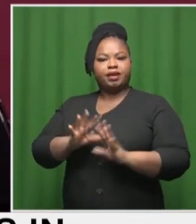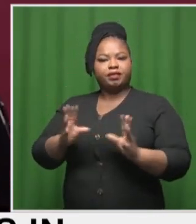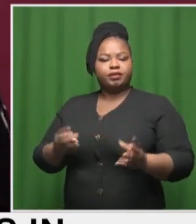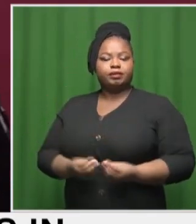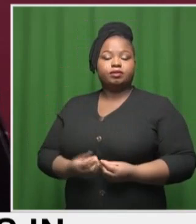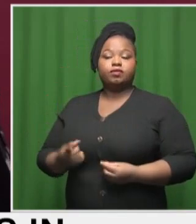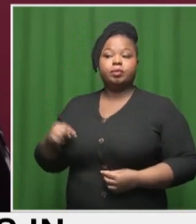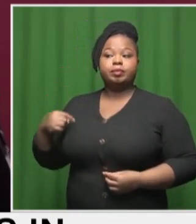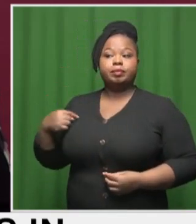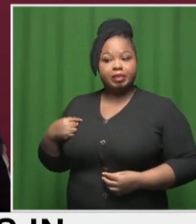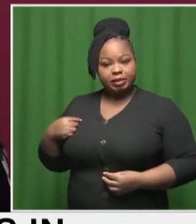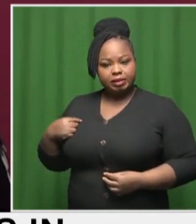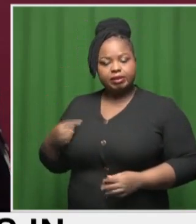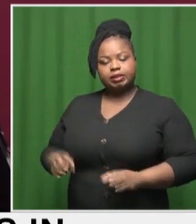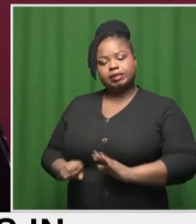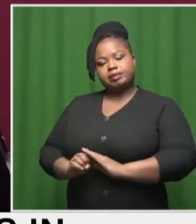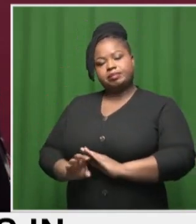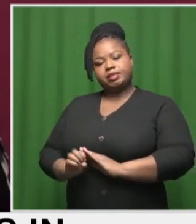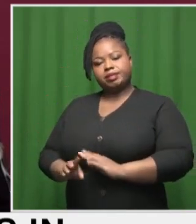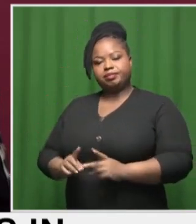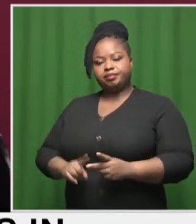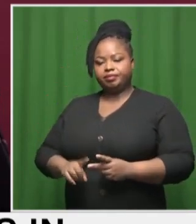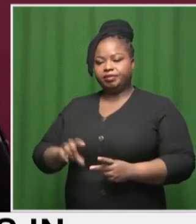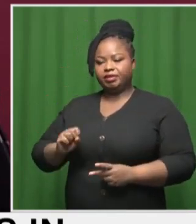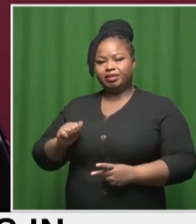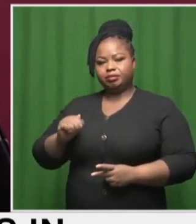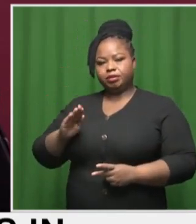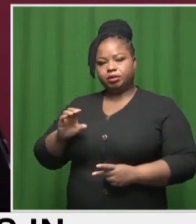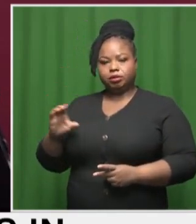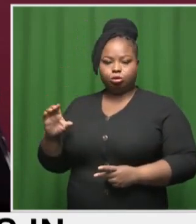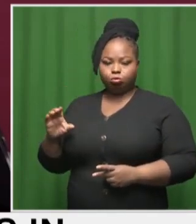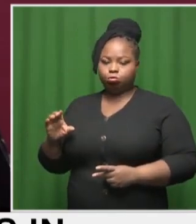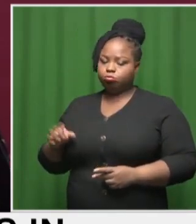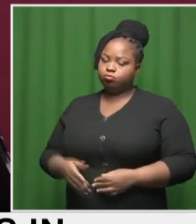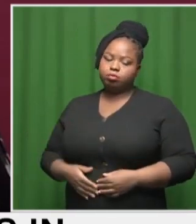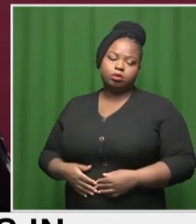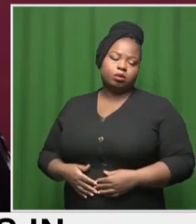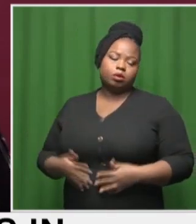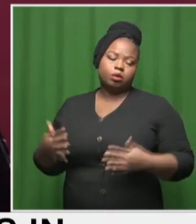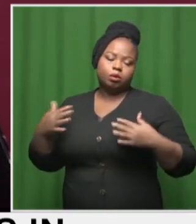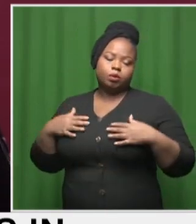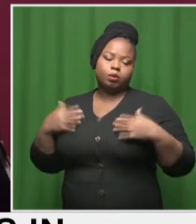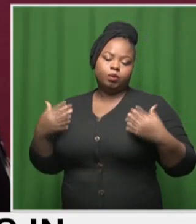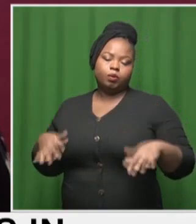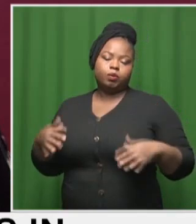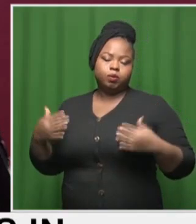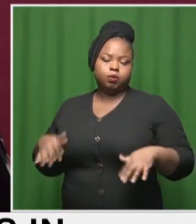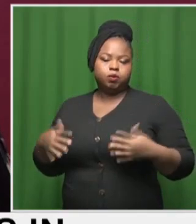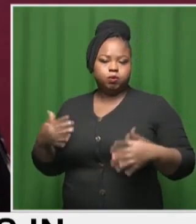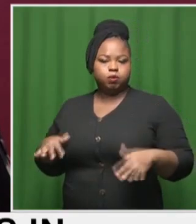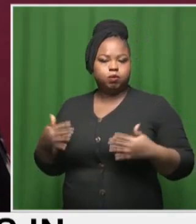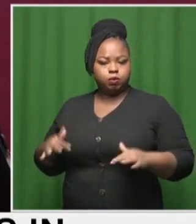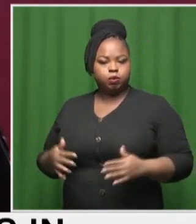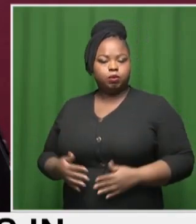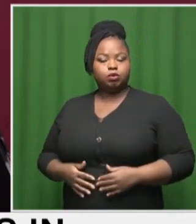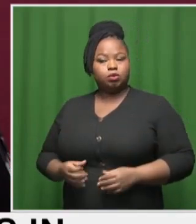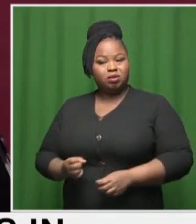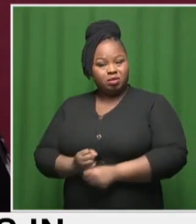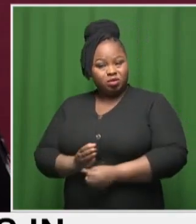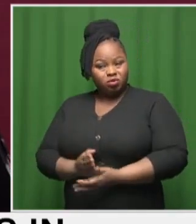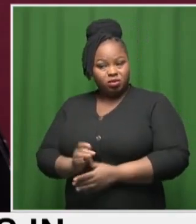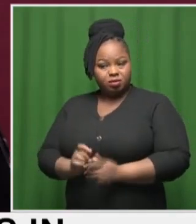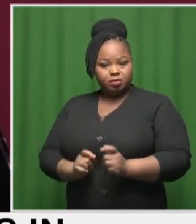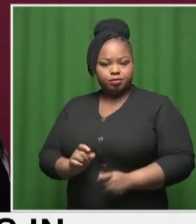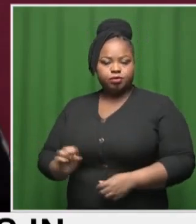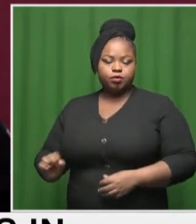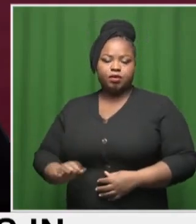me, the media, SABC and the media in general, have been great in actually making sure that people of